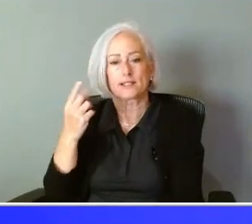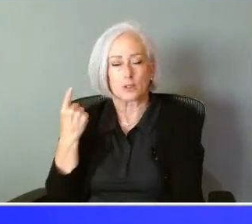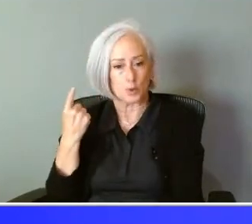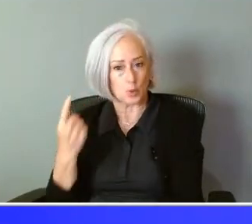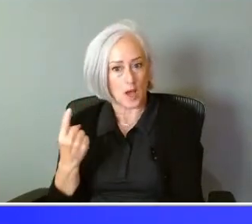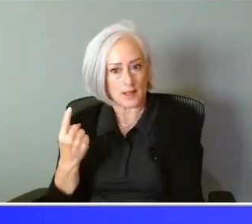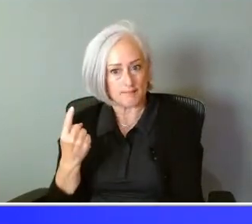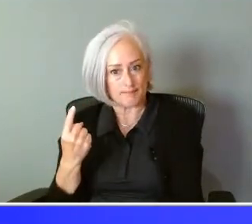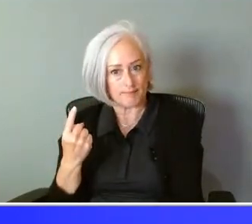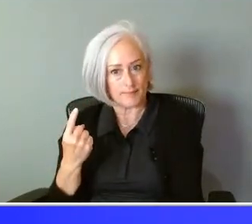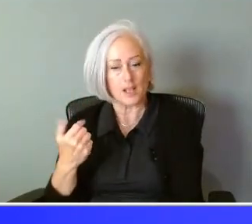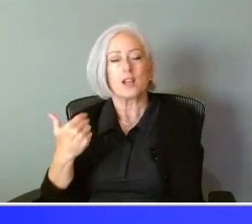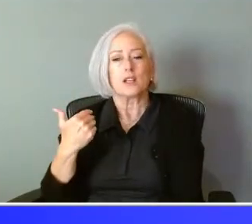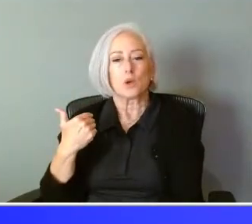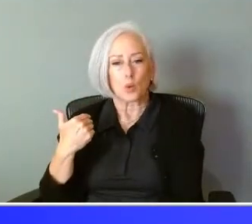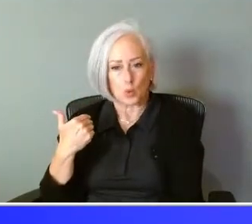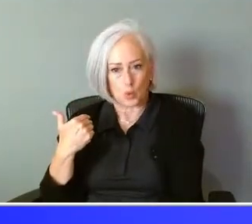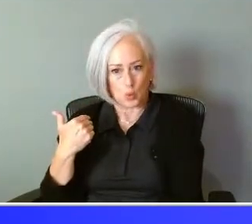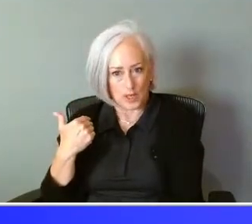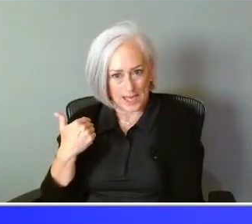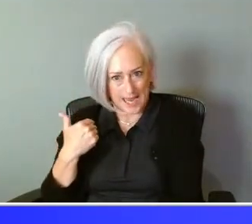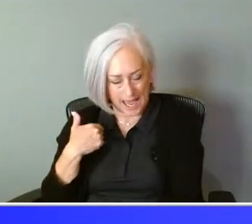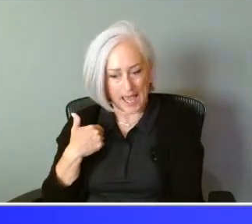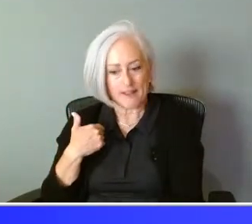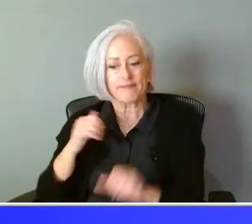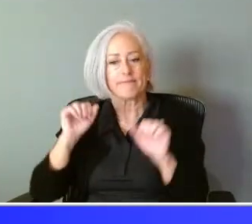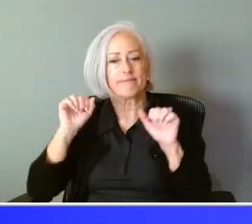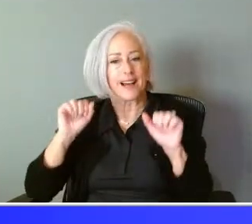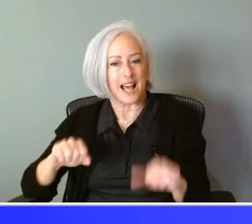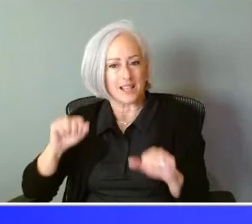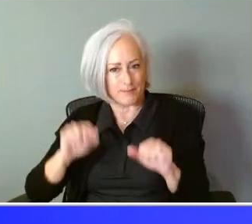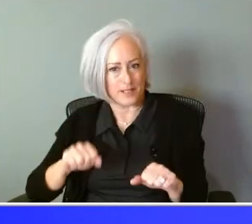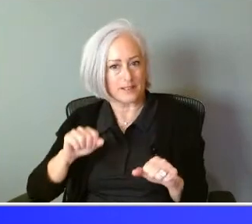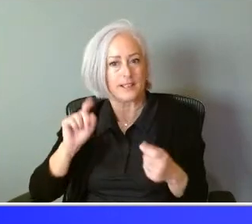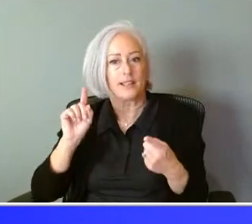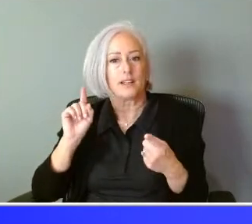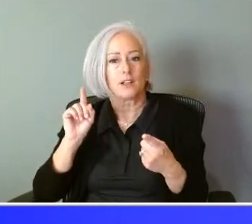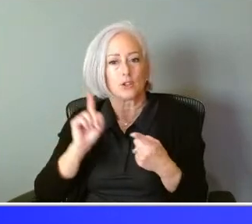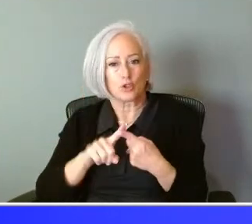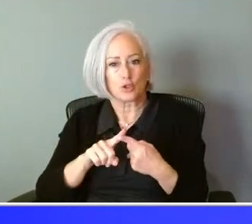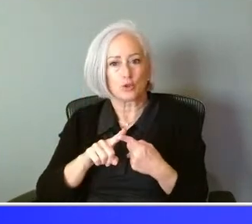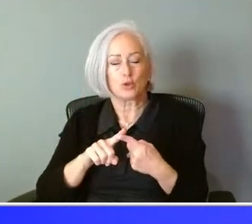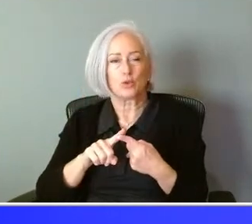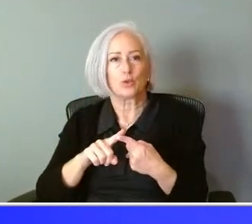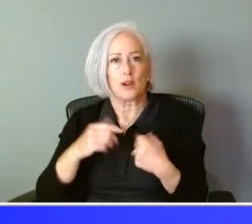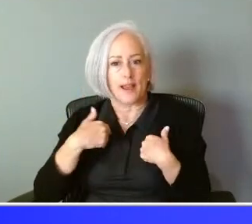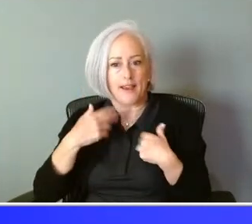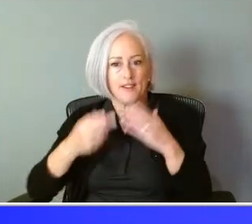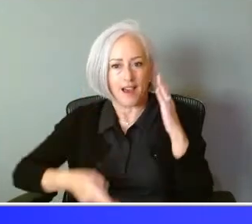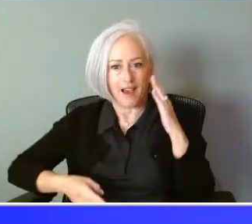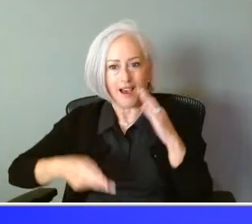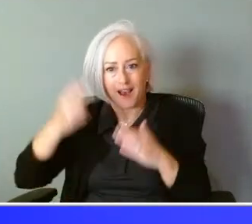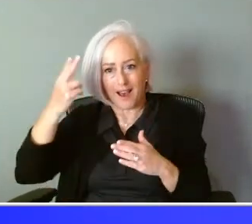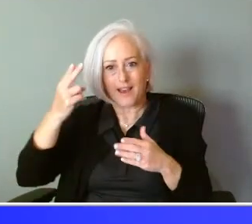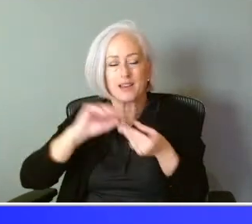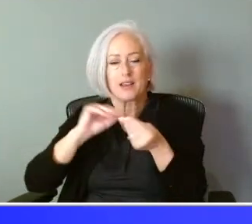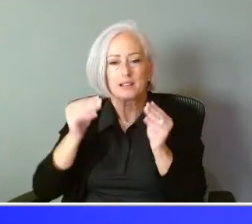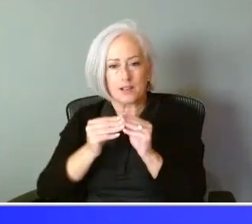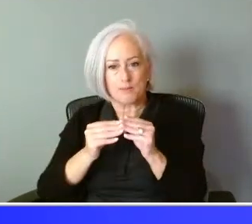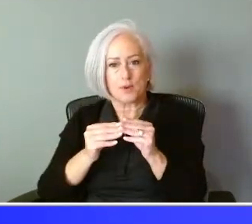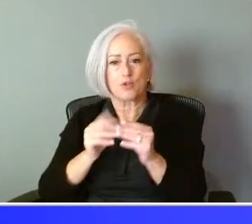the luxury, quote unquote, of having a very high patient volume. And so